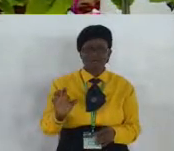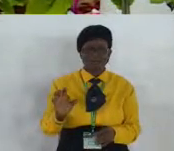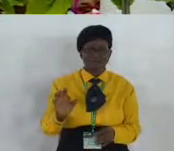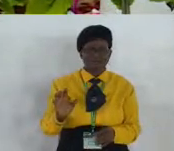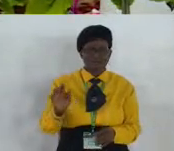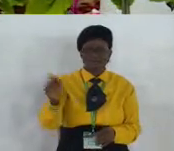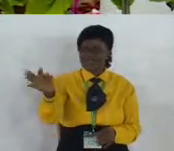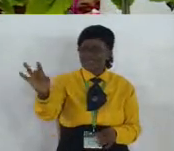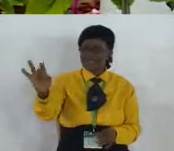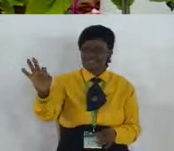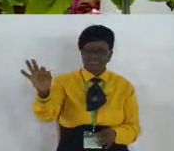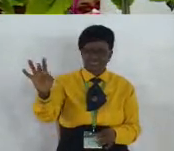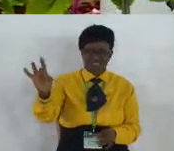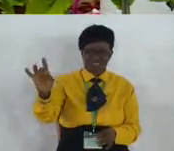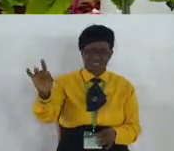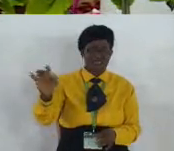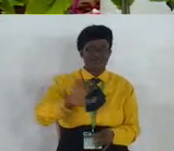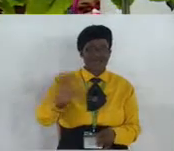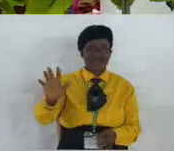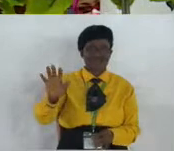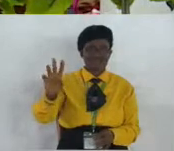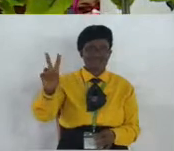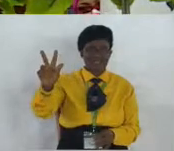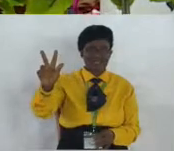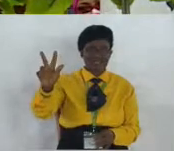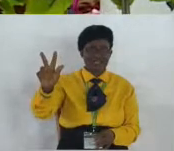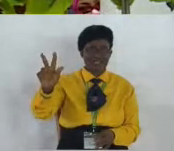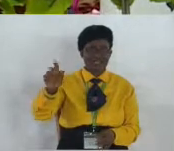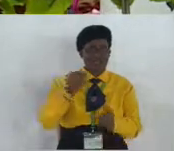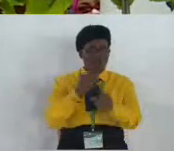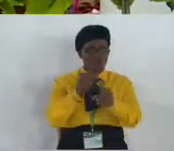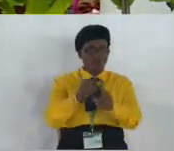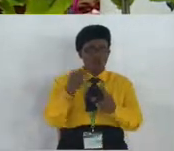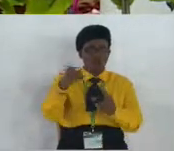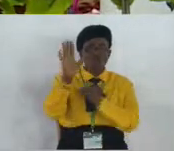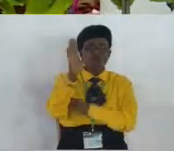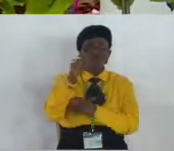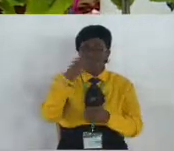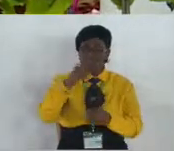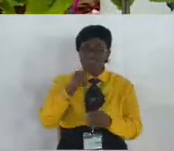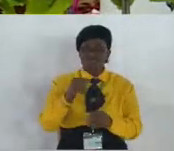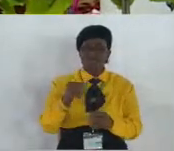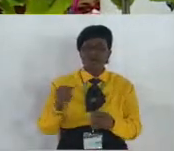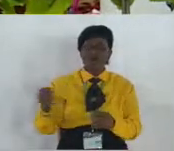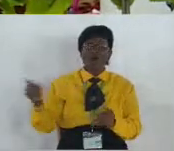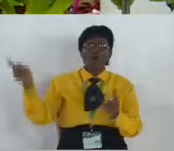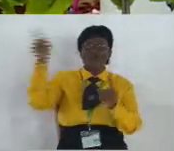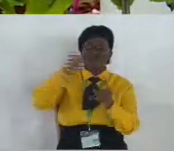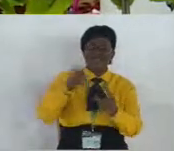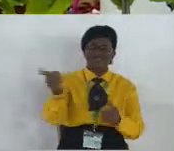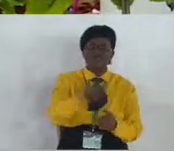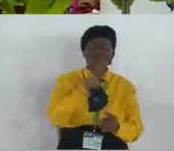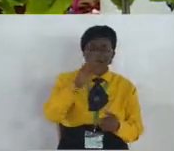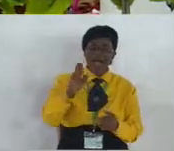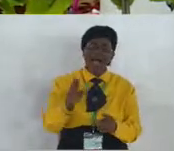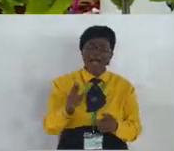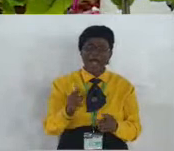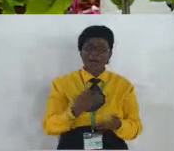3, Matthew 18, verse 3, the word of God says, unless you are